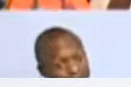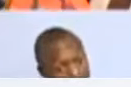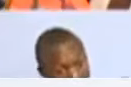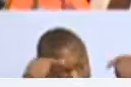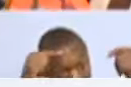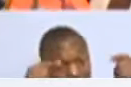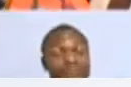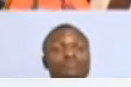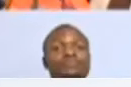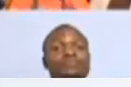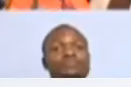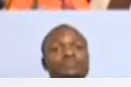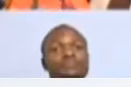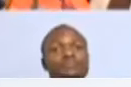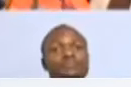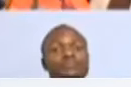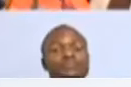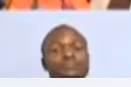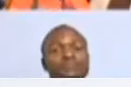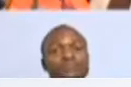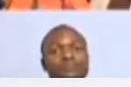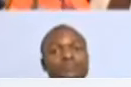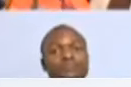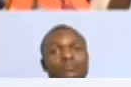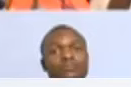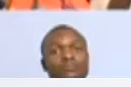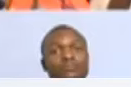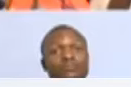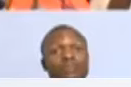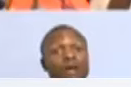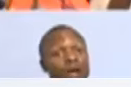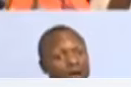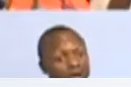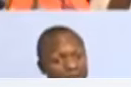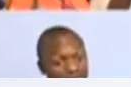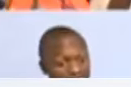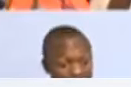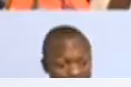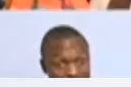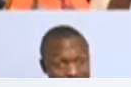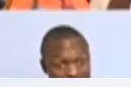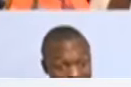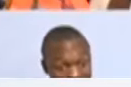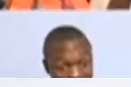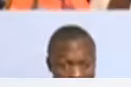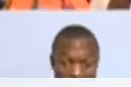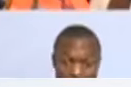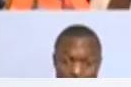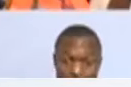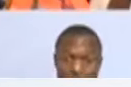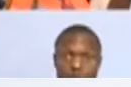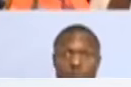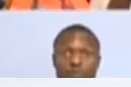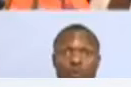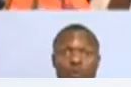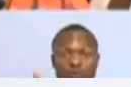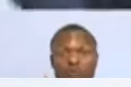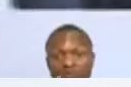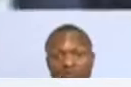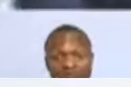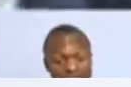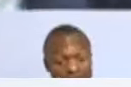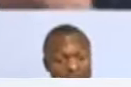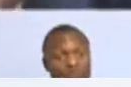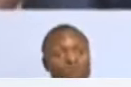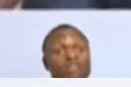And Mpulungu Member of Parliament, our colleagues around Mpulungu, let's support this project. Yeah, let's support this project.